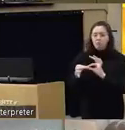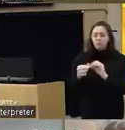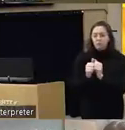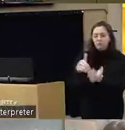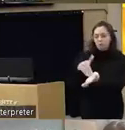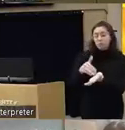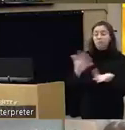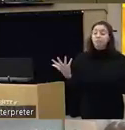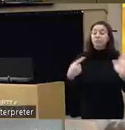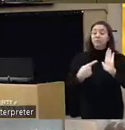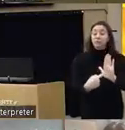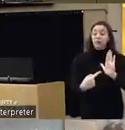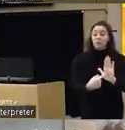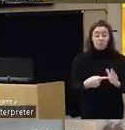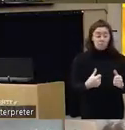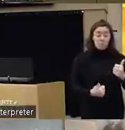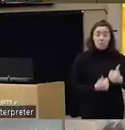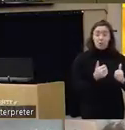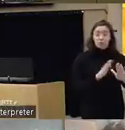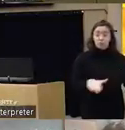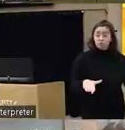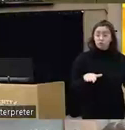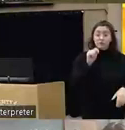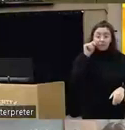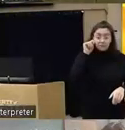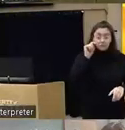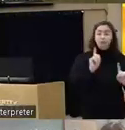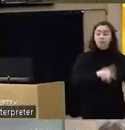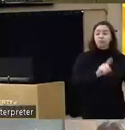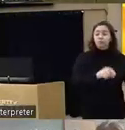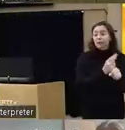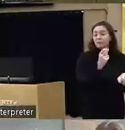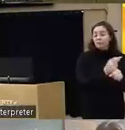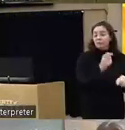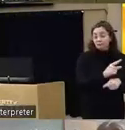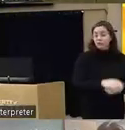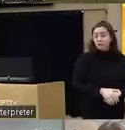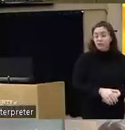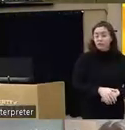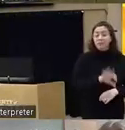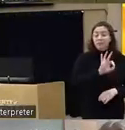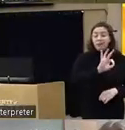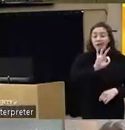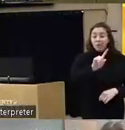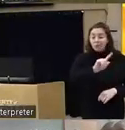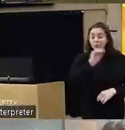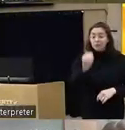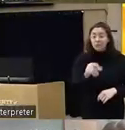For example, most adolescents have visits yearly, 94% to any doctor, 91%